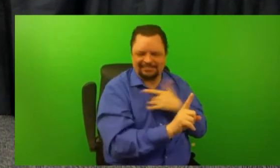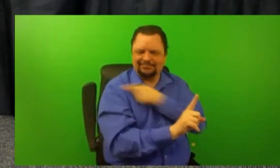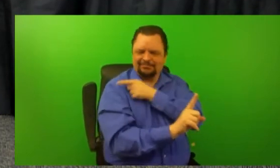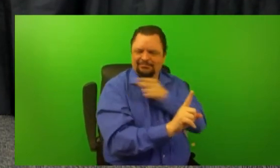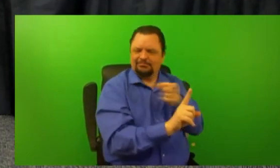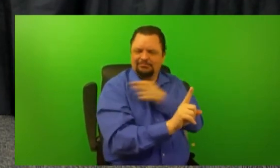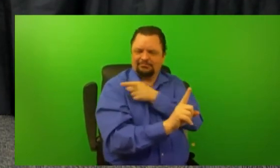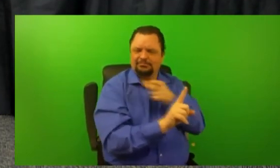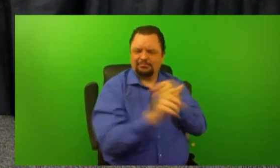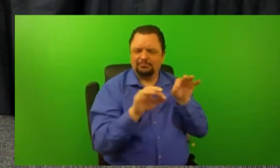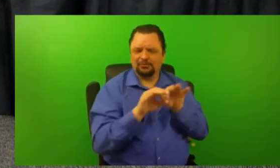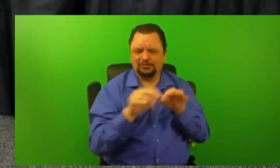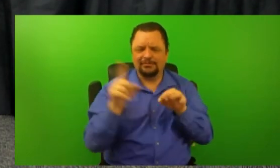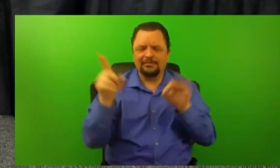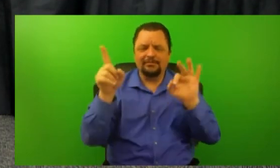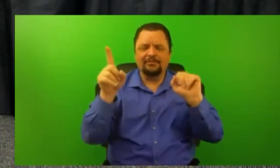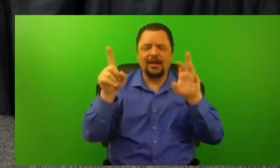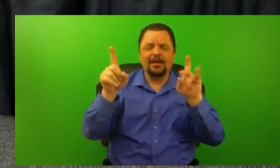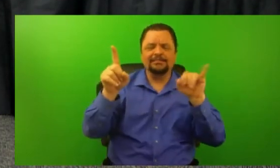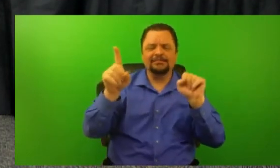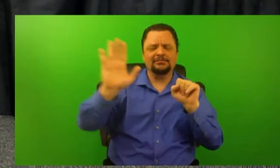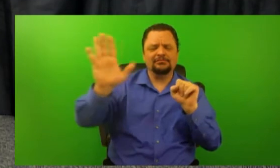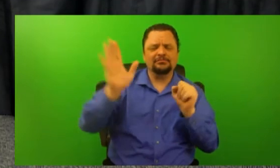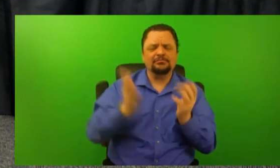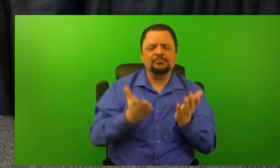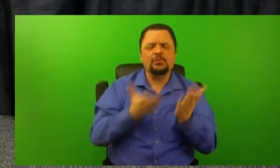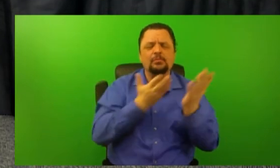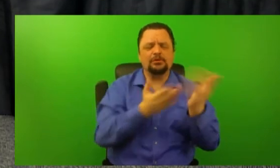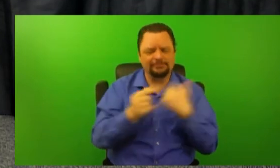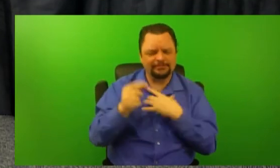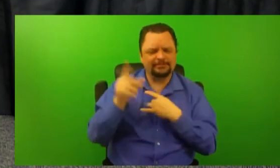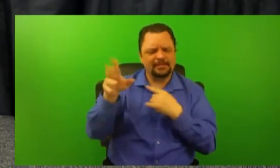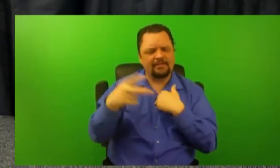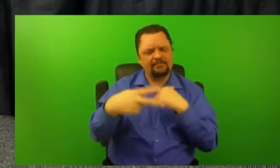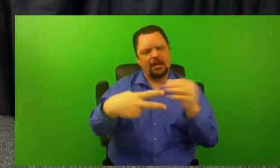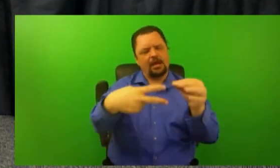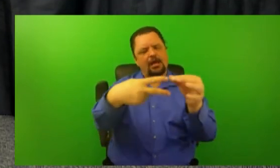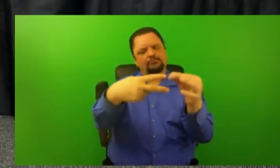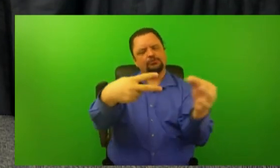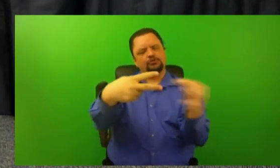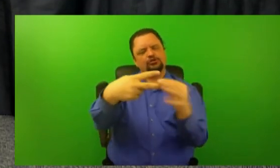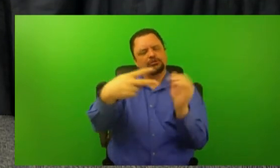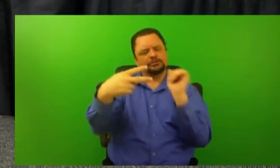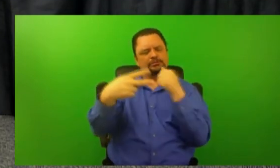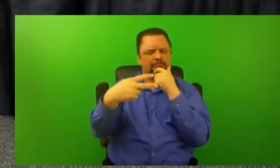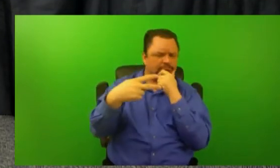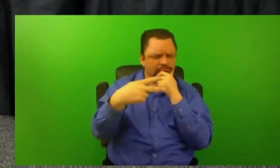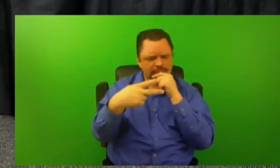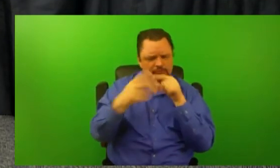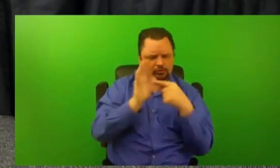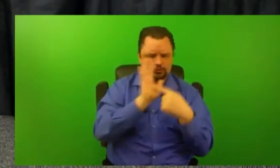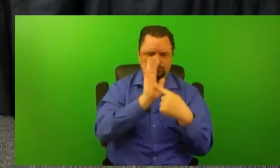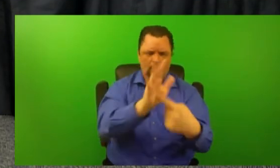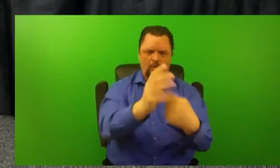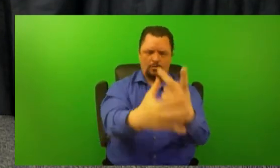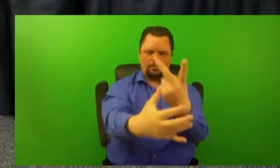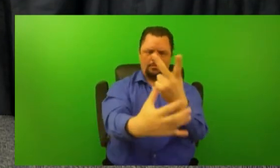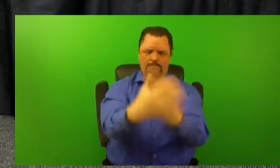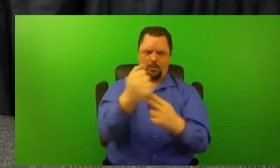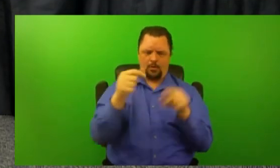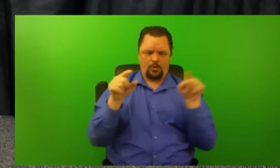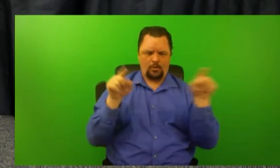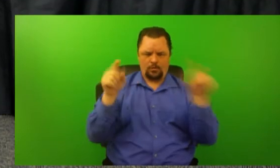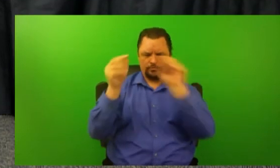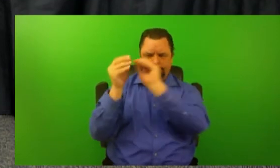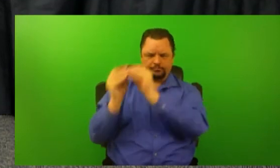recommendation the best to have options and to show both current and retroactive